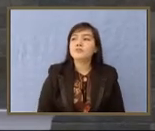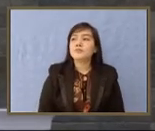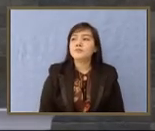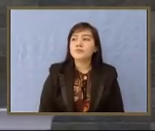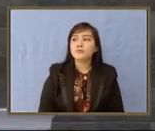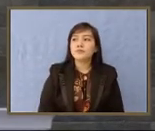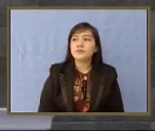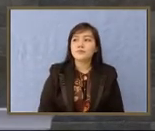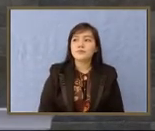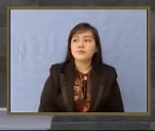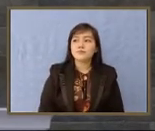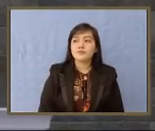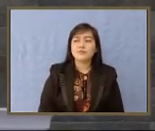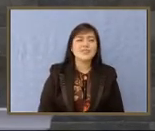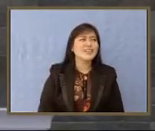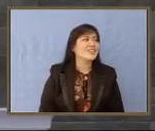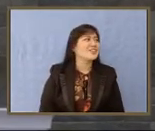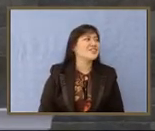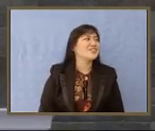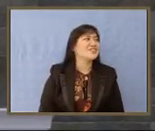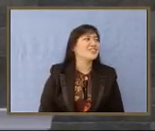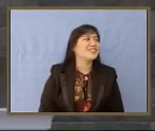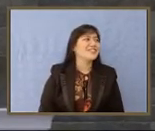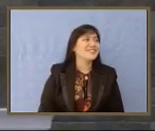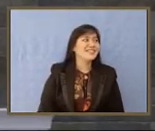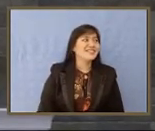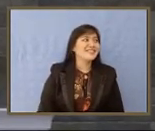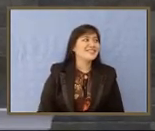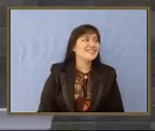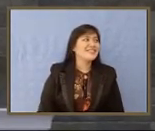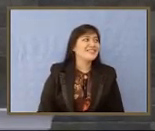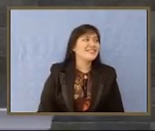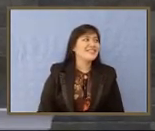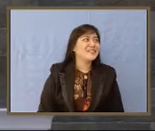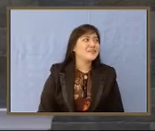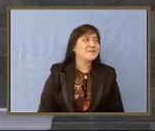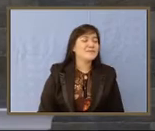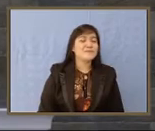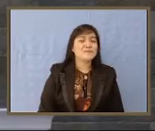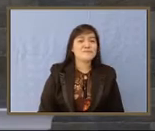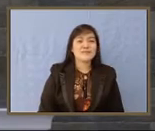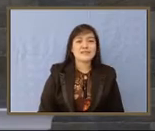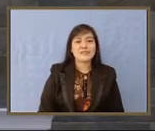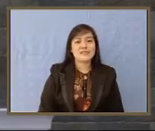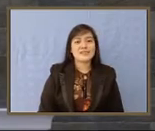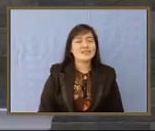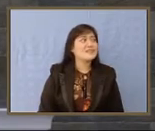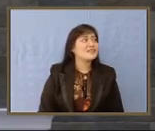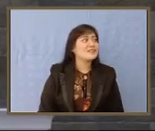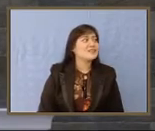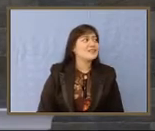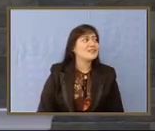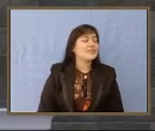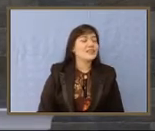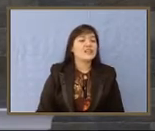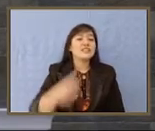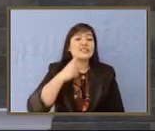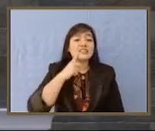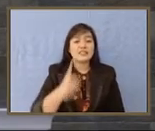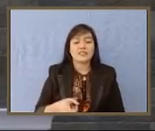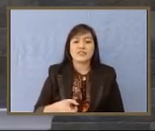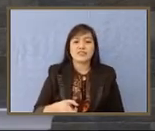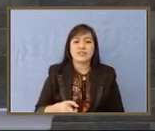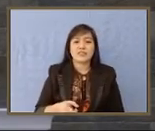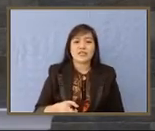dyan is renouncing. Ruth's decision. Her renouncing. And then the second part is